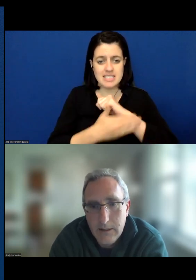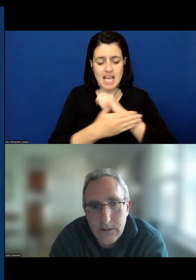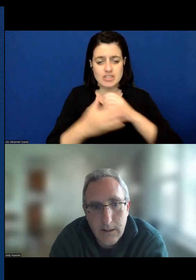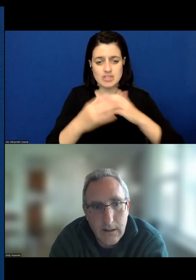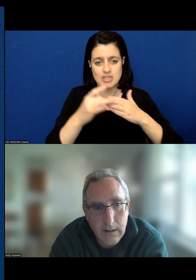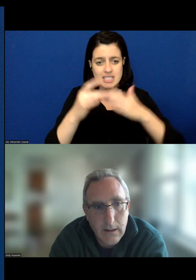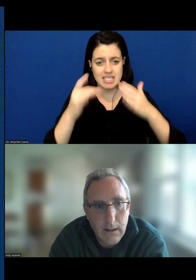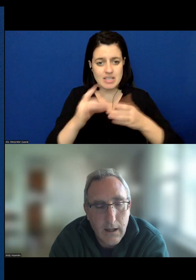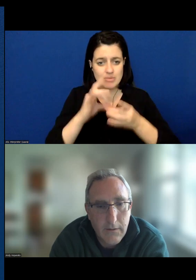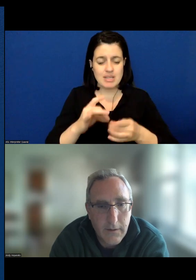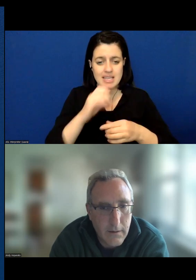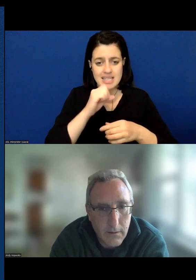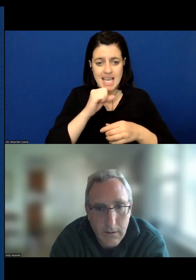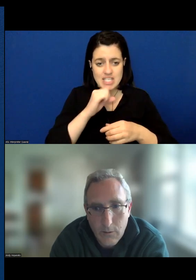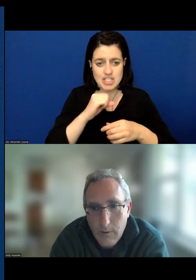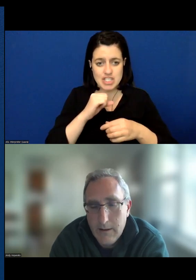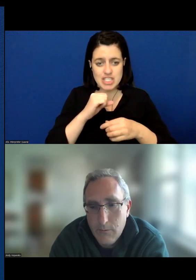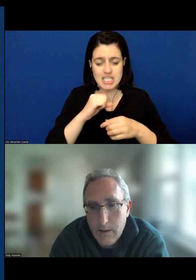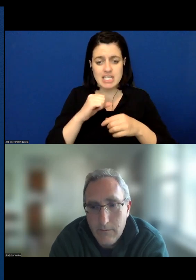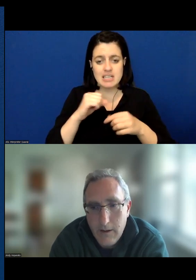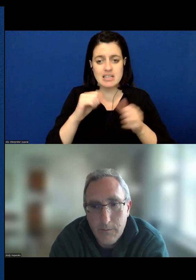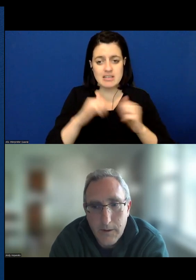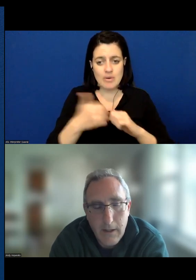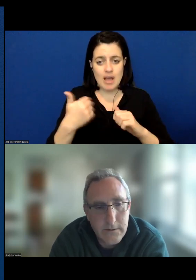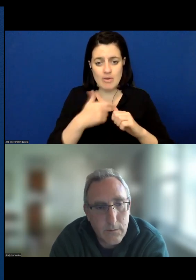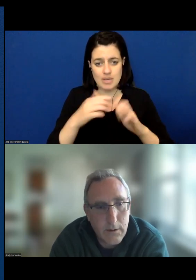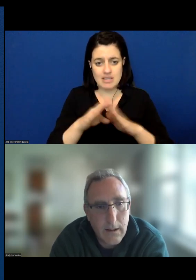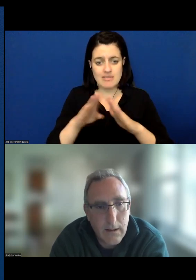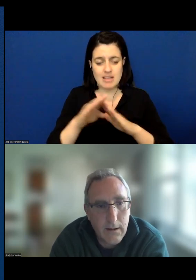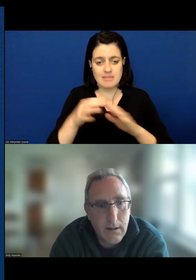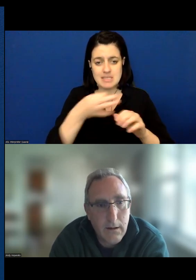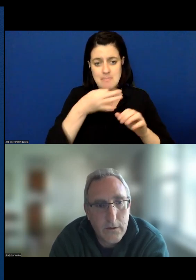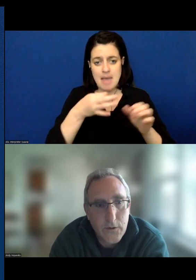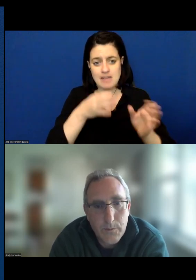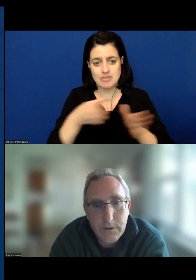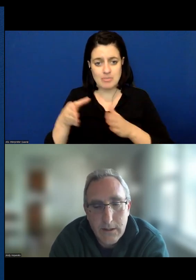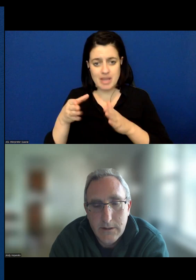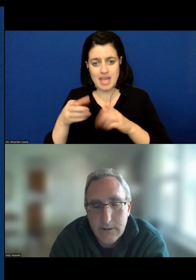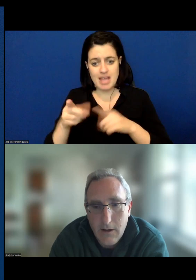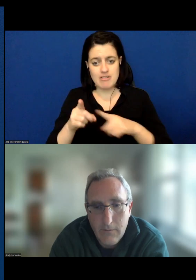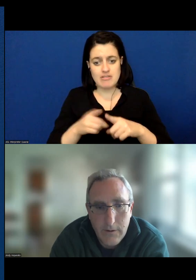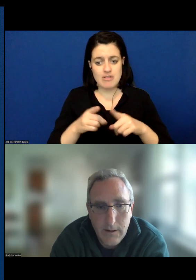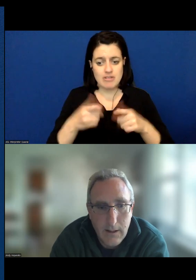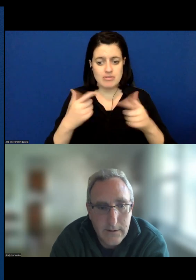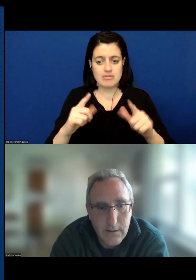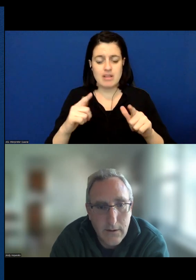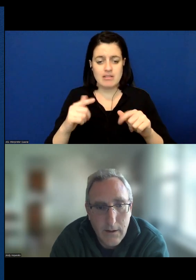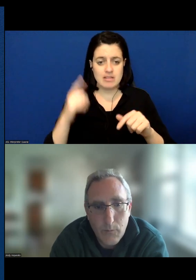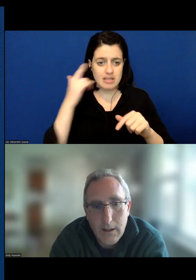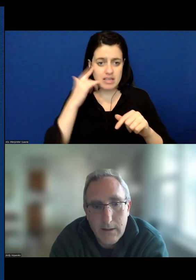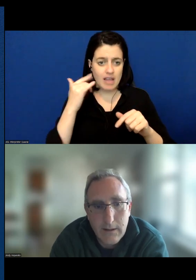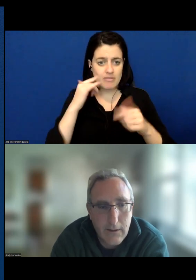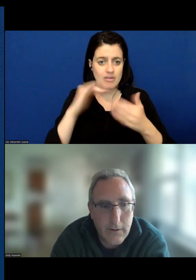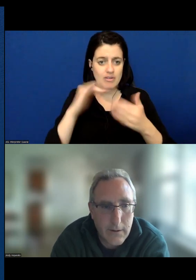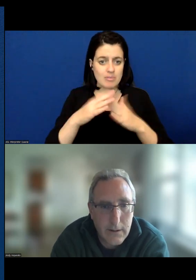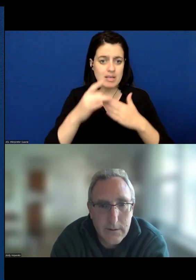on aging. The way that we developed the master plan also positions California as a leader on